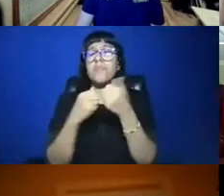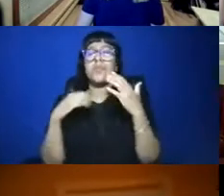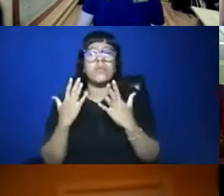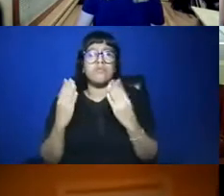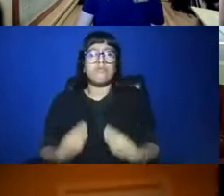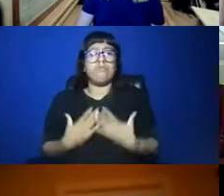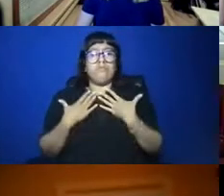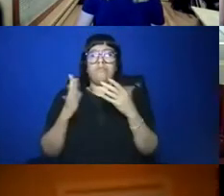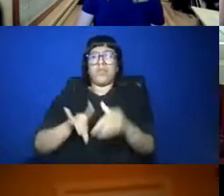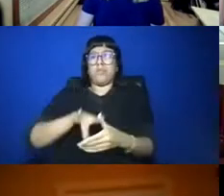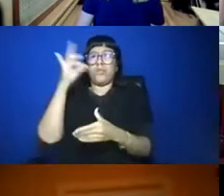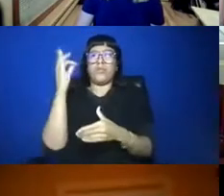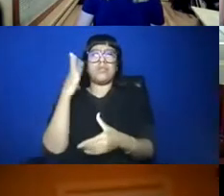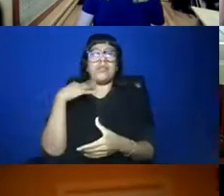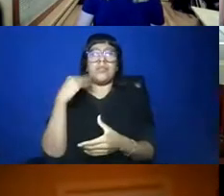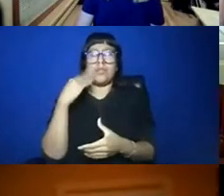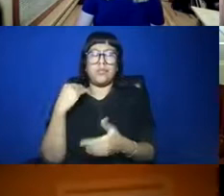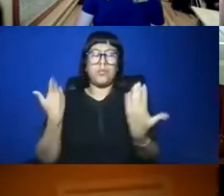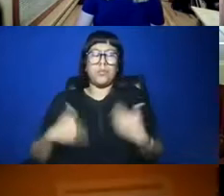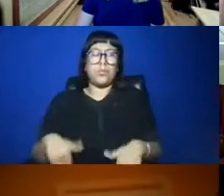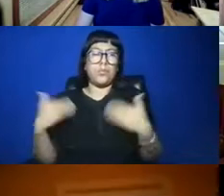spiritual experience for me.